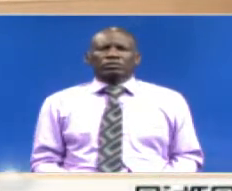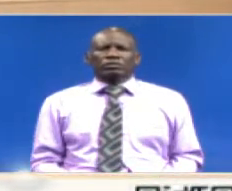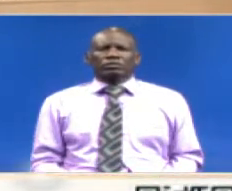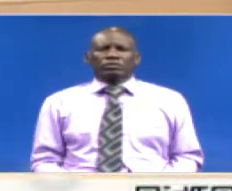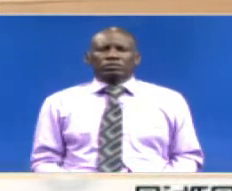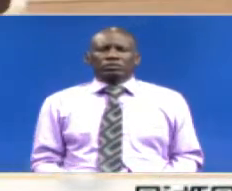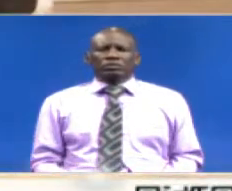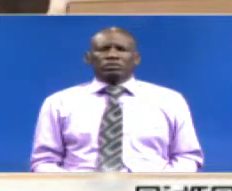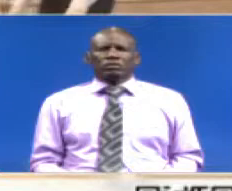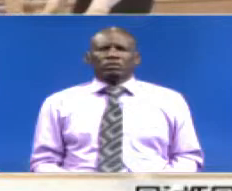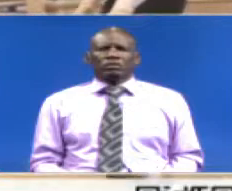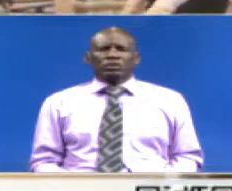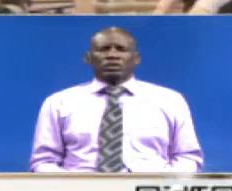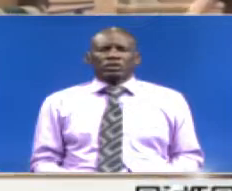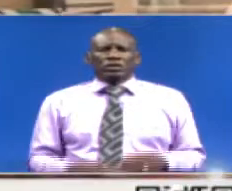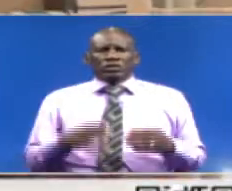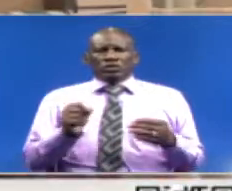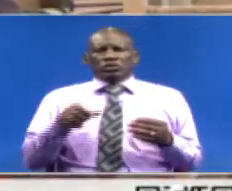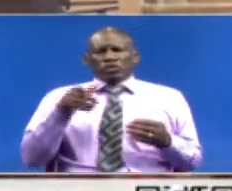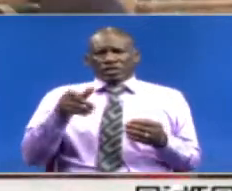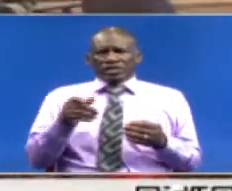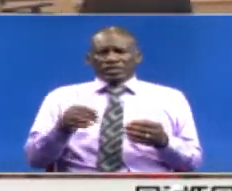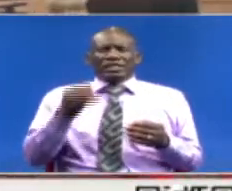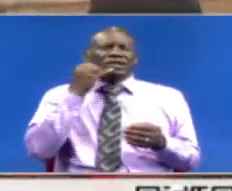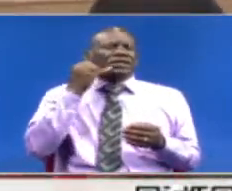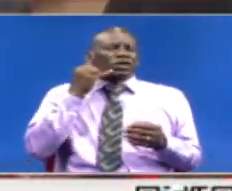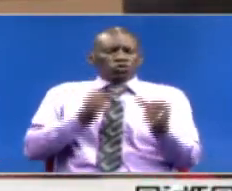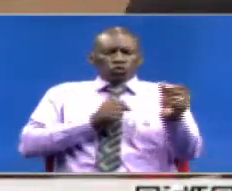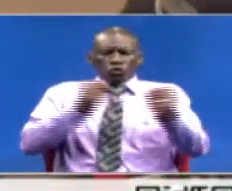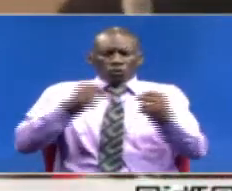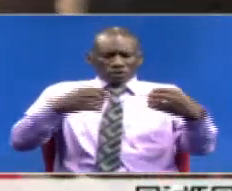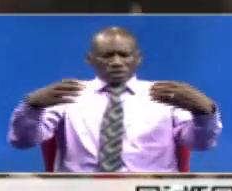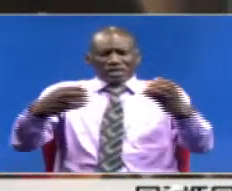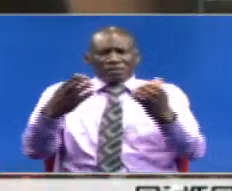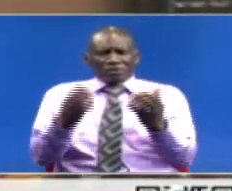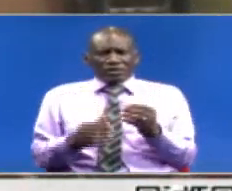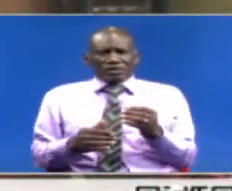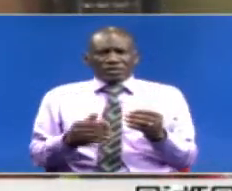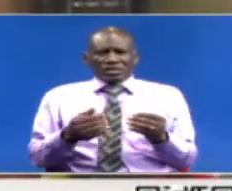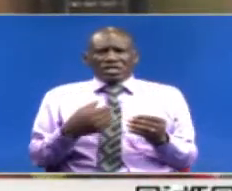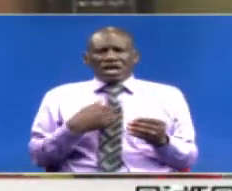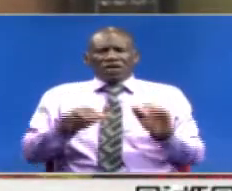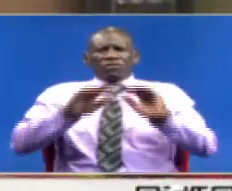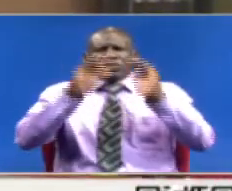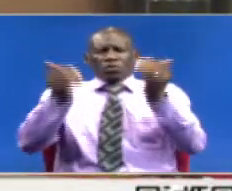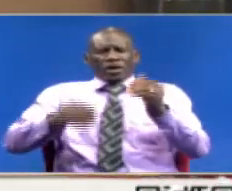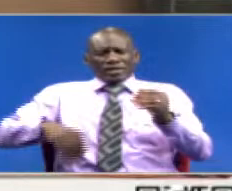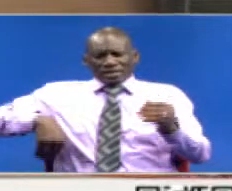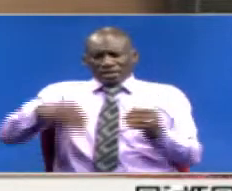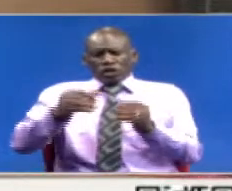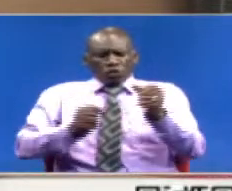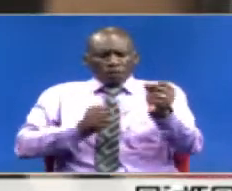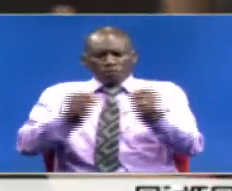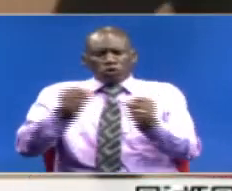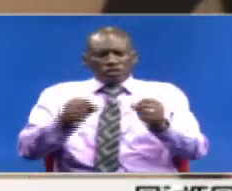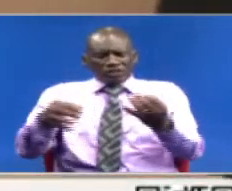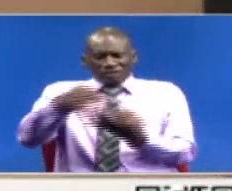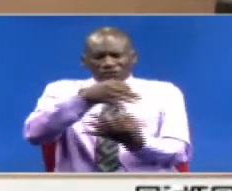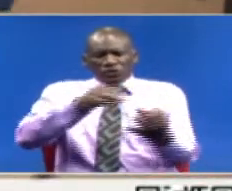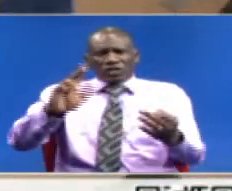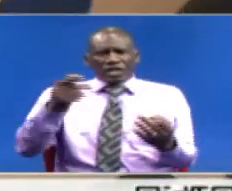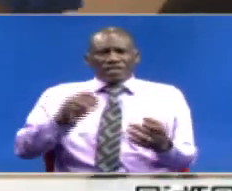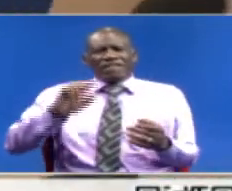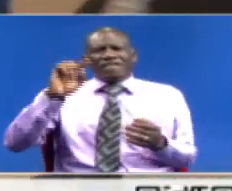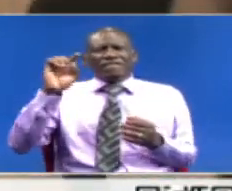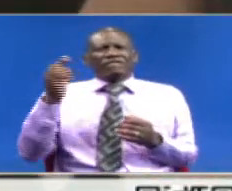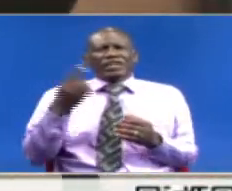The ring at Madison Square at the Nakuru Boxing Club played host to the World Kickboxing Federation Kenya's first